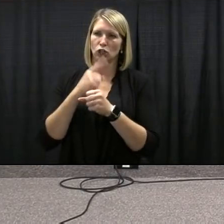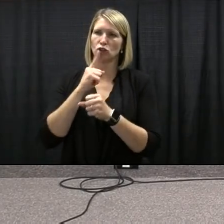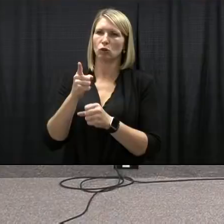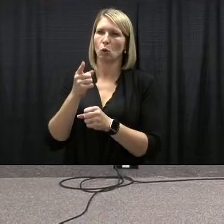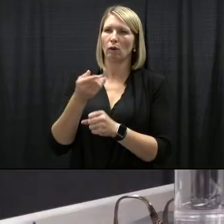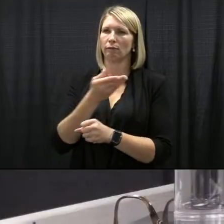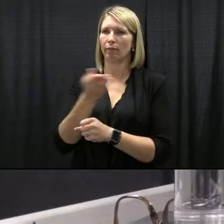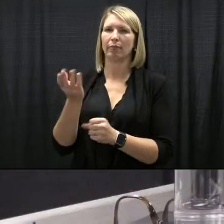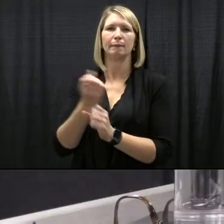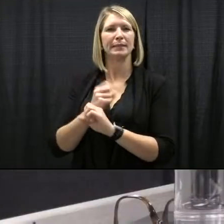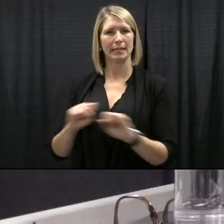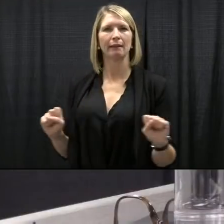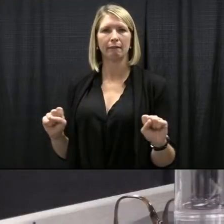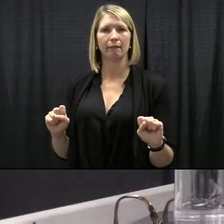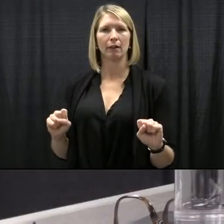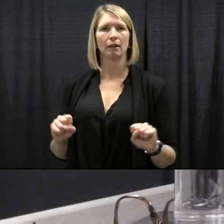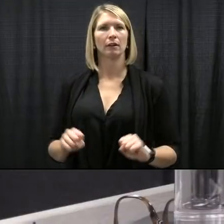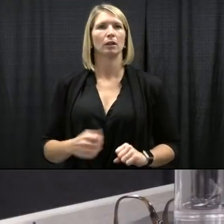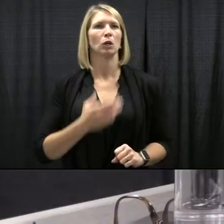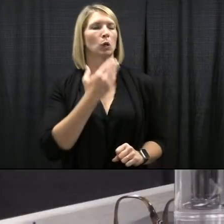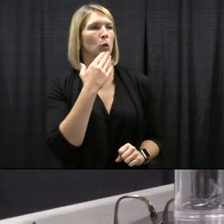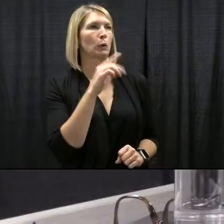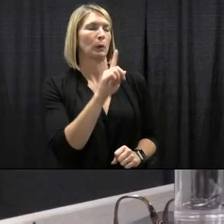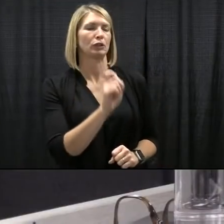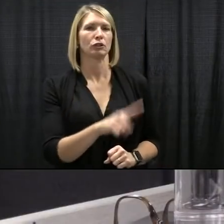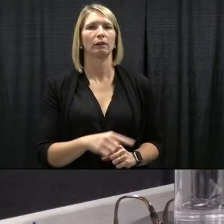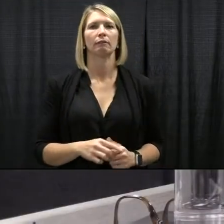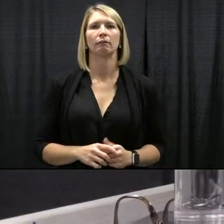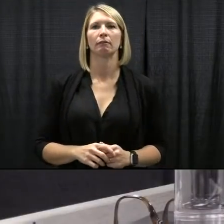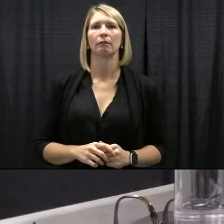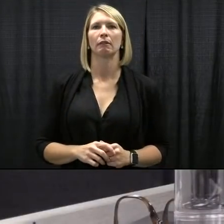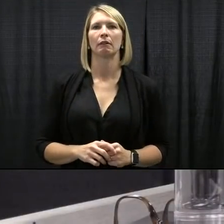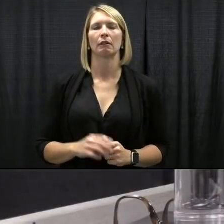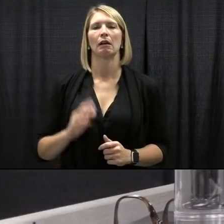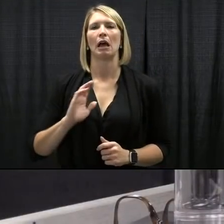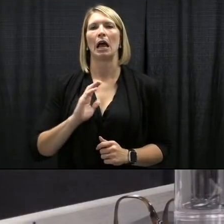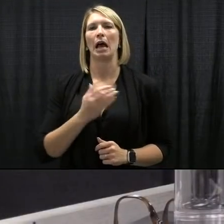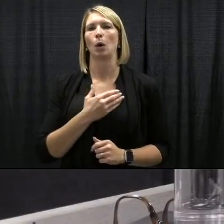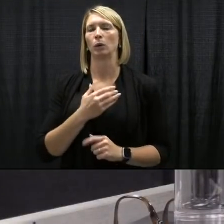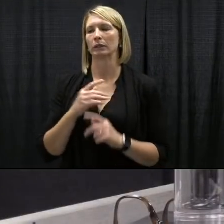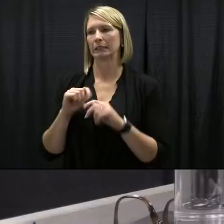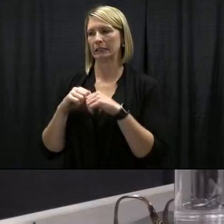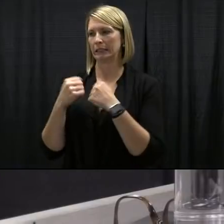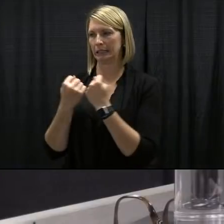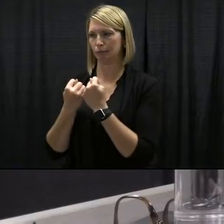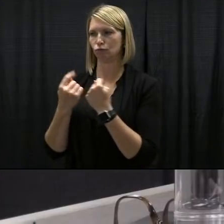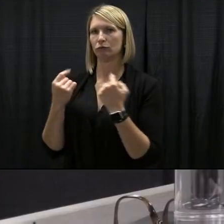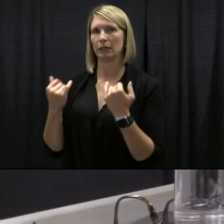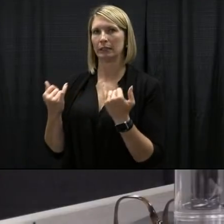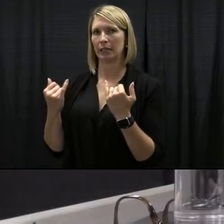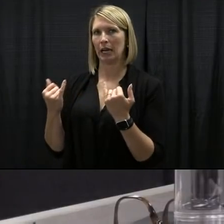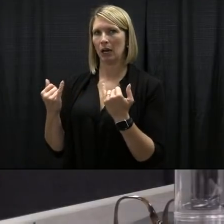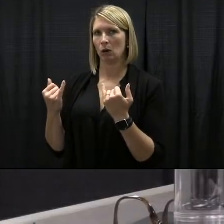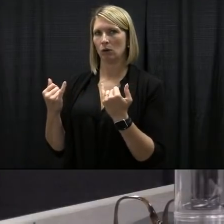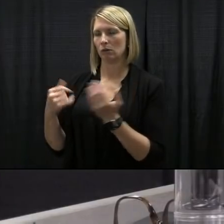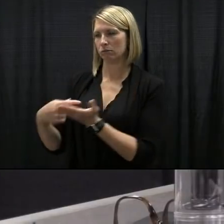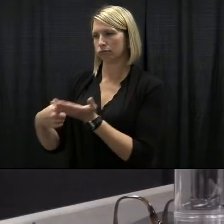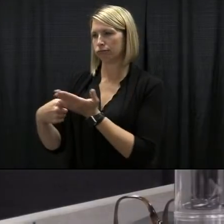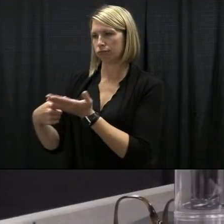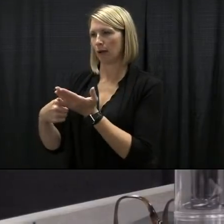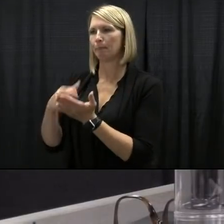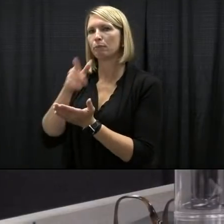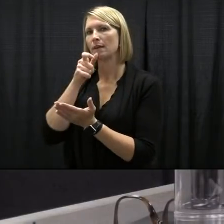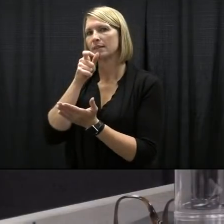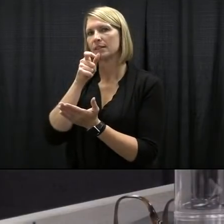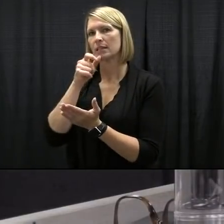Thank you. That's an excellent question. And so our teams are currently in discussions with the privacy officer.